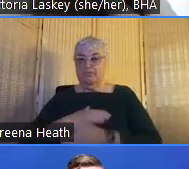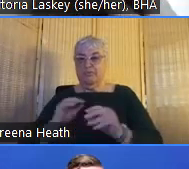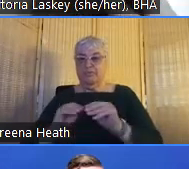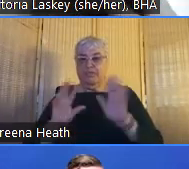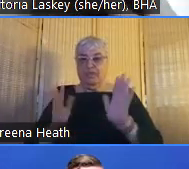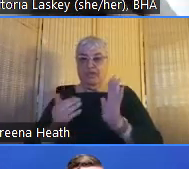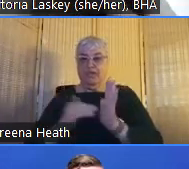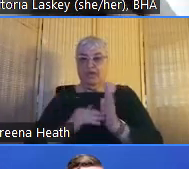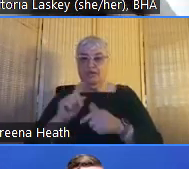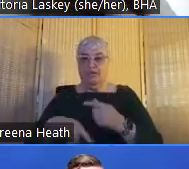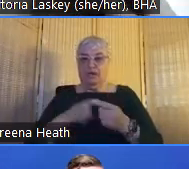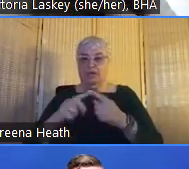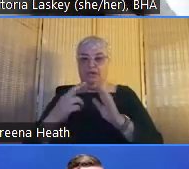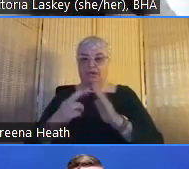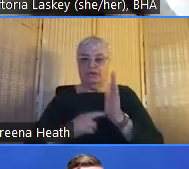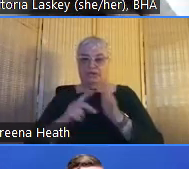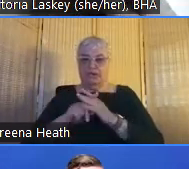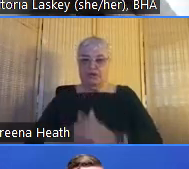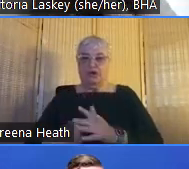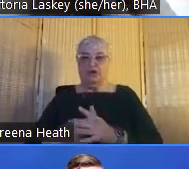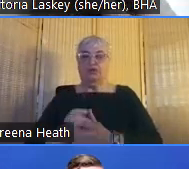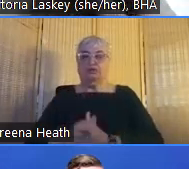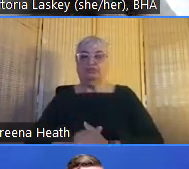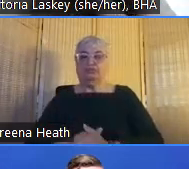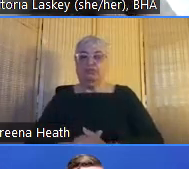again when these rules go into effect?